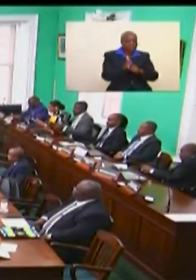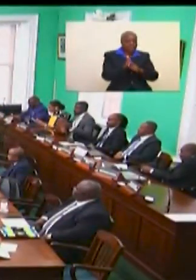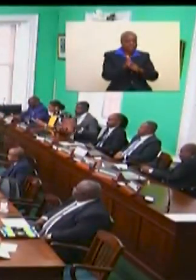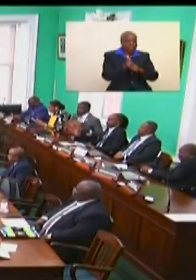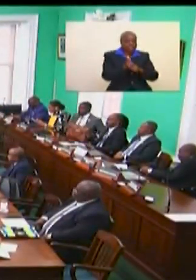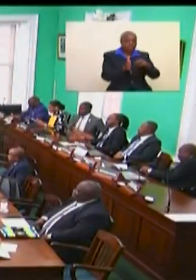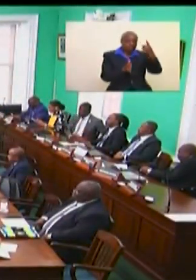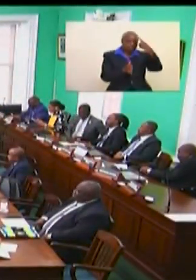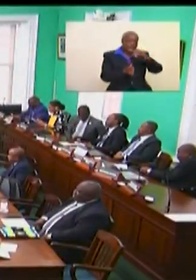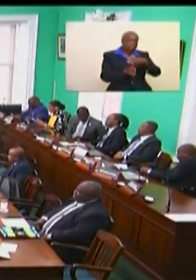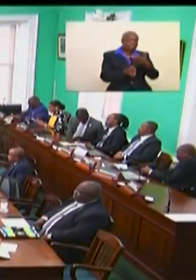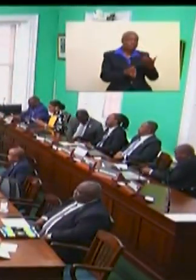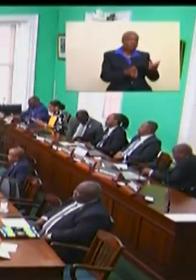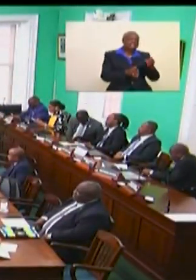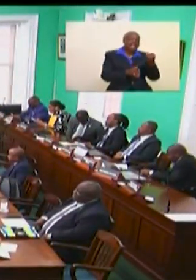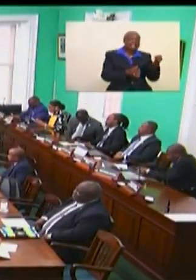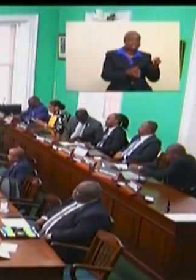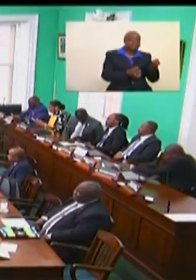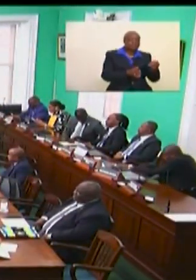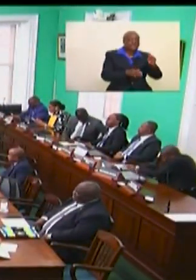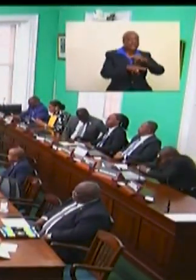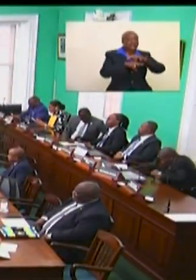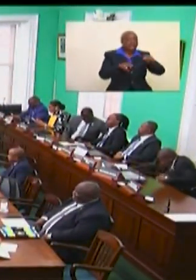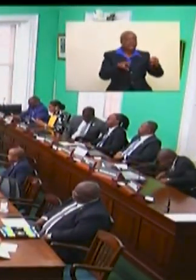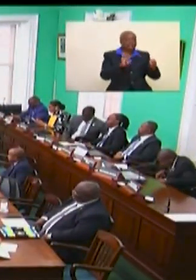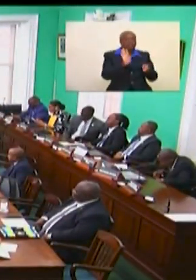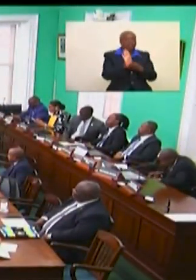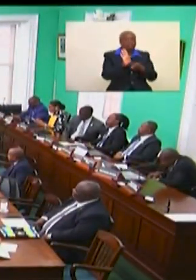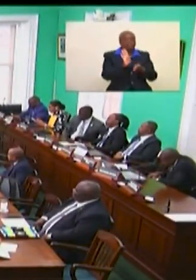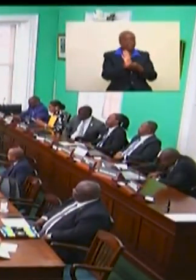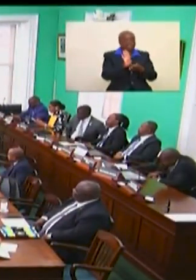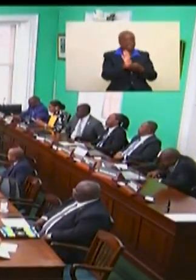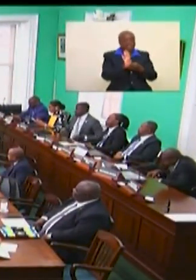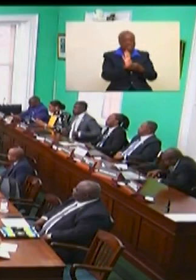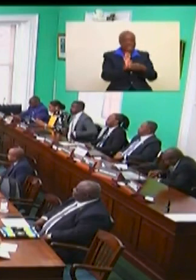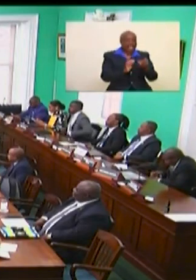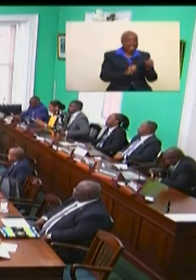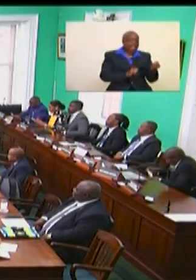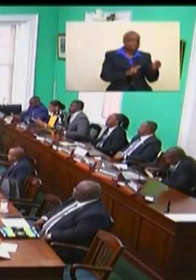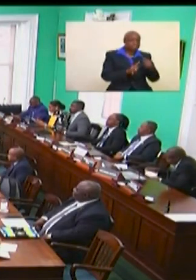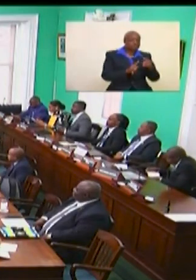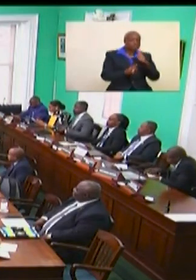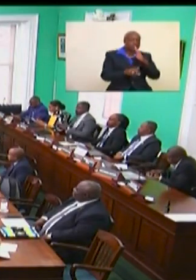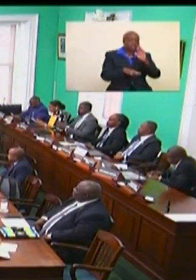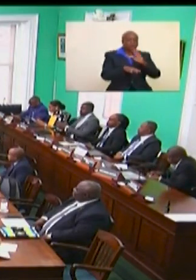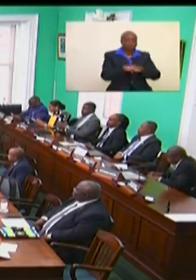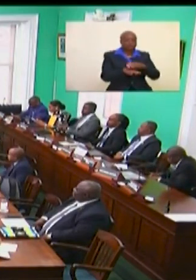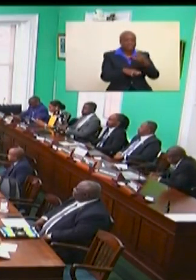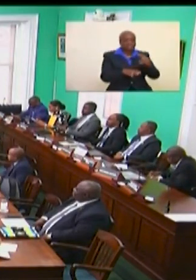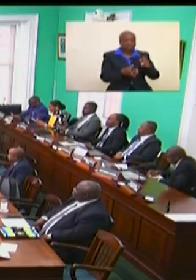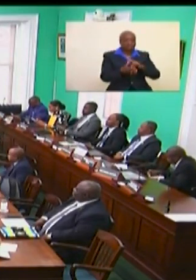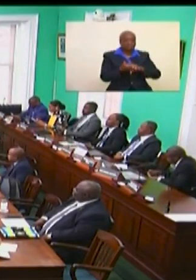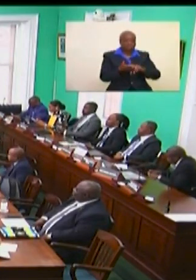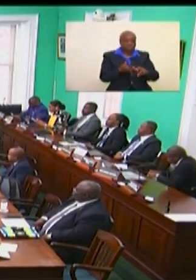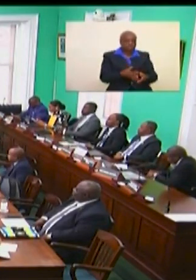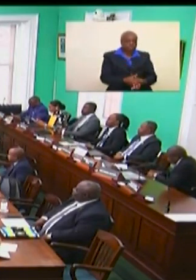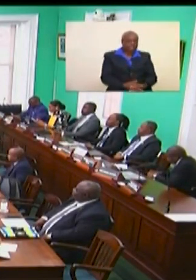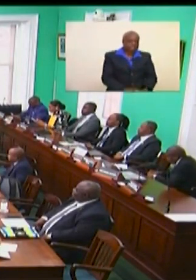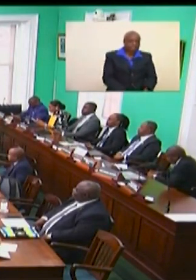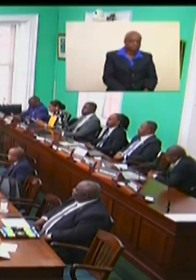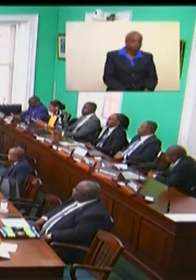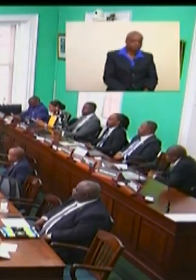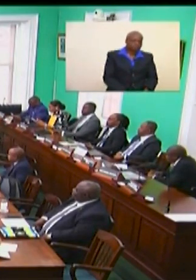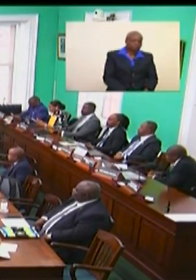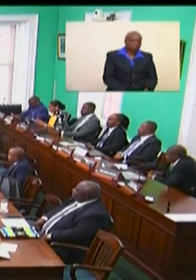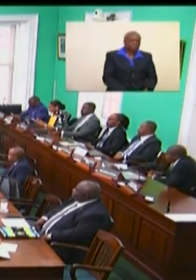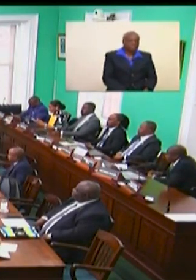for those items, those unbudgeted items, to be in the report. Yeah, fine. The Chair recognizes the Honorable Member for Cat